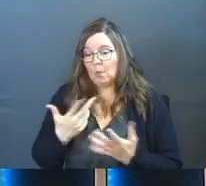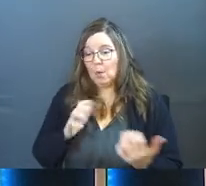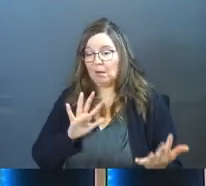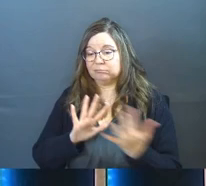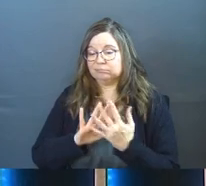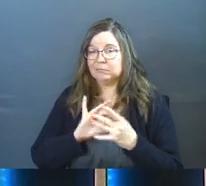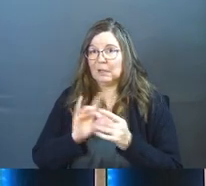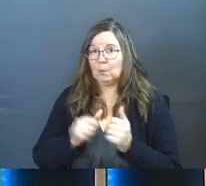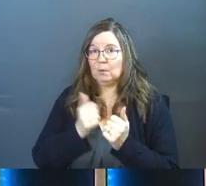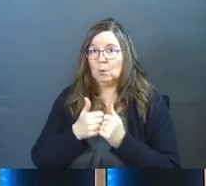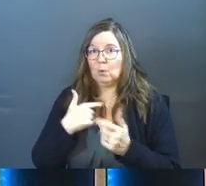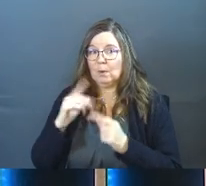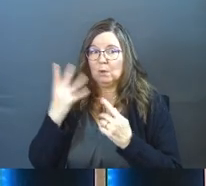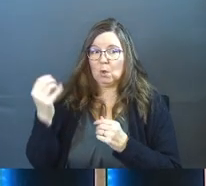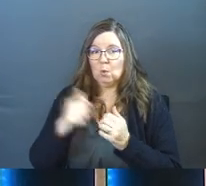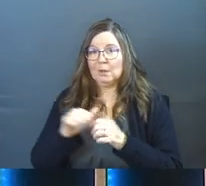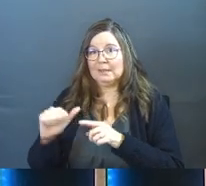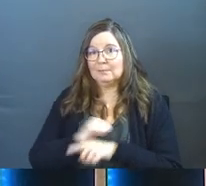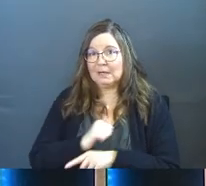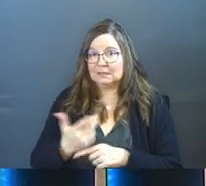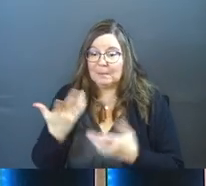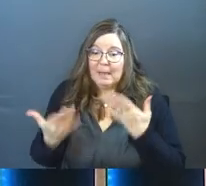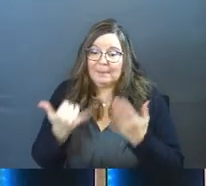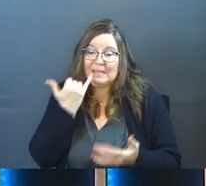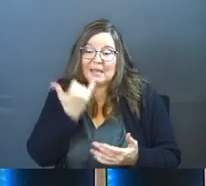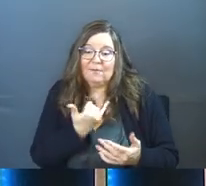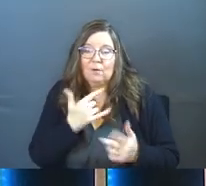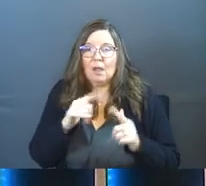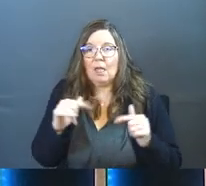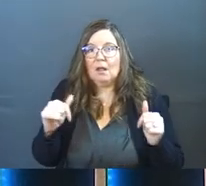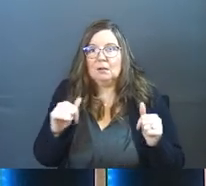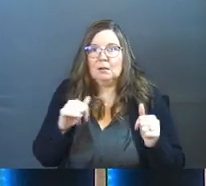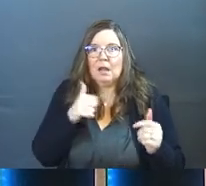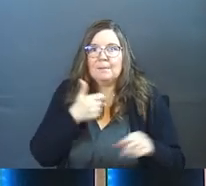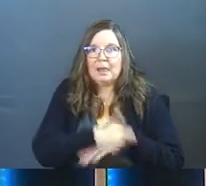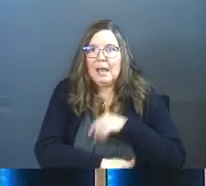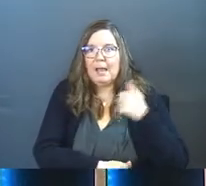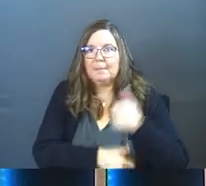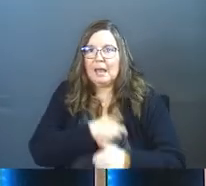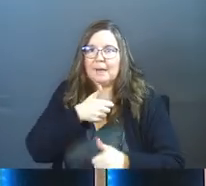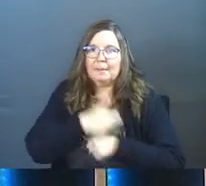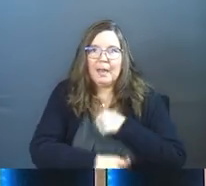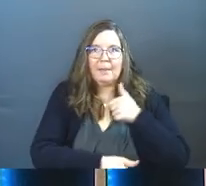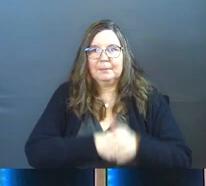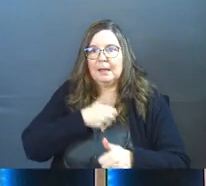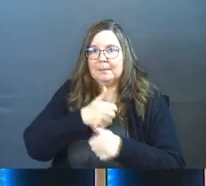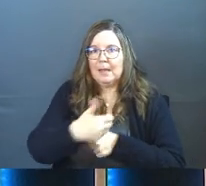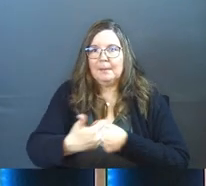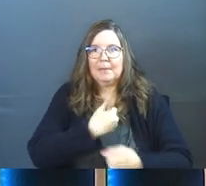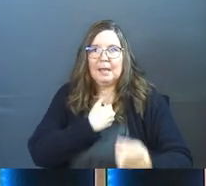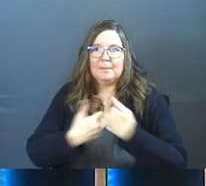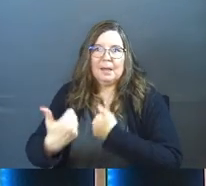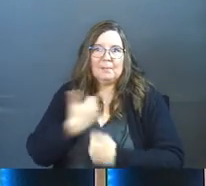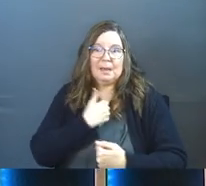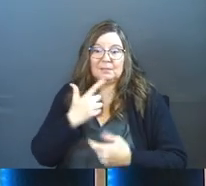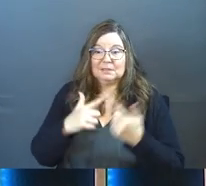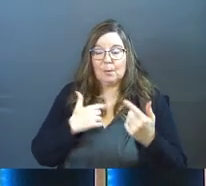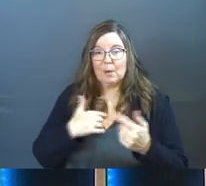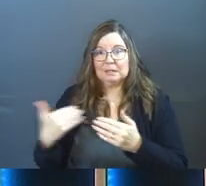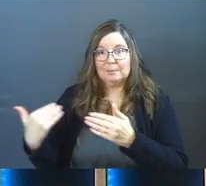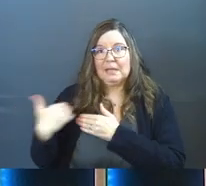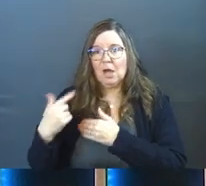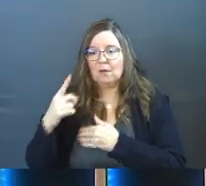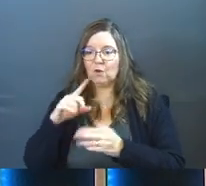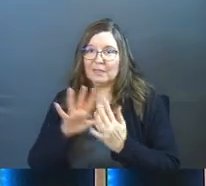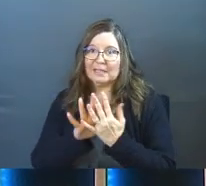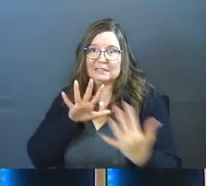want to be engaged with you when we go to this practice. Maybe if we start blaming, man, because somebody's got to be accountable